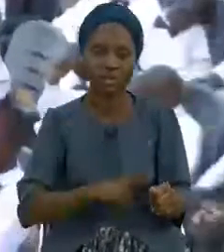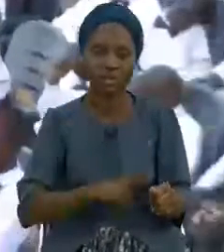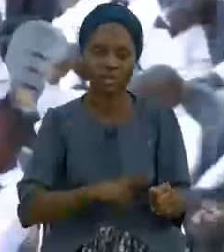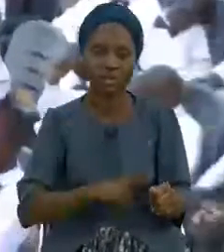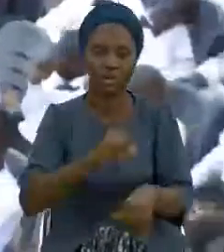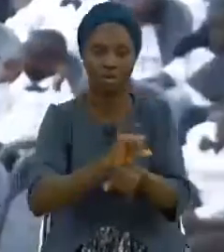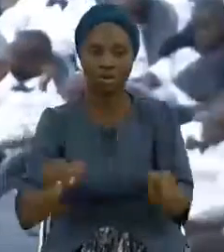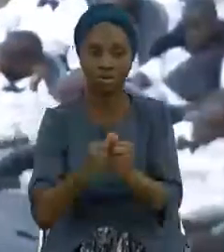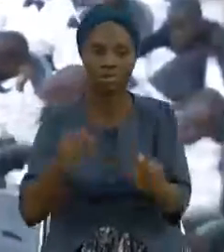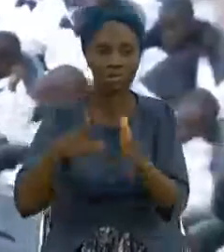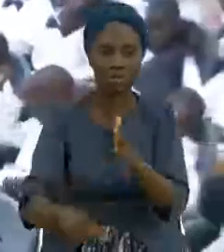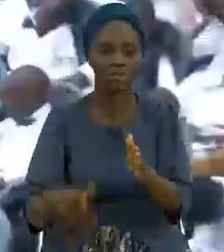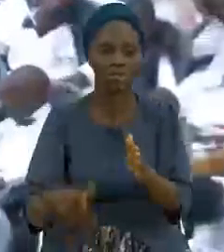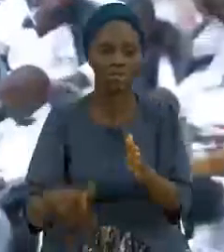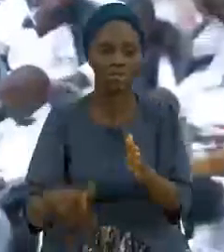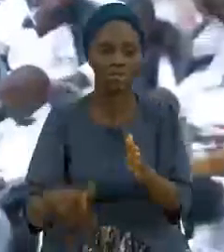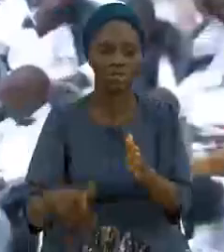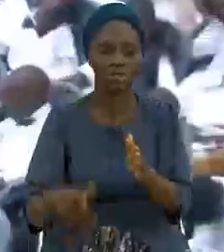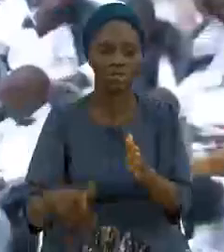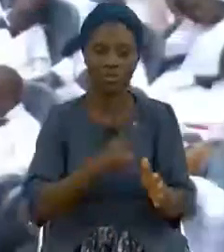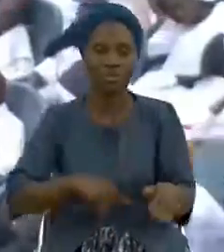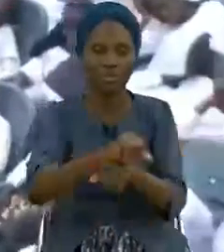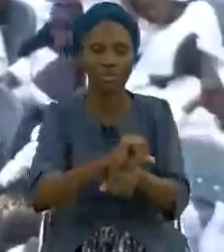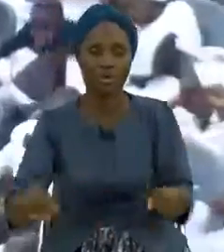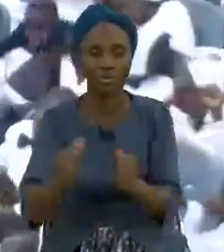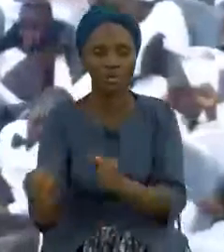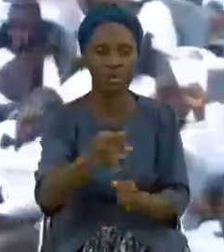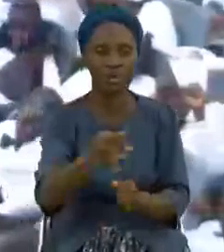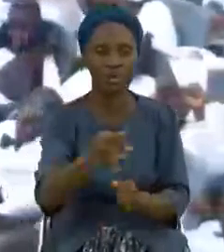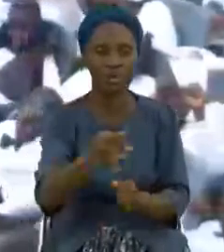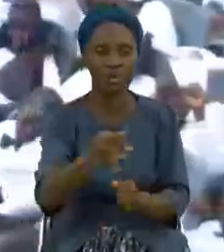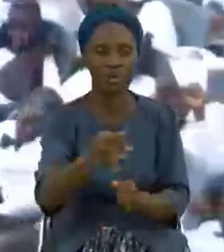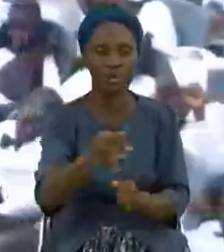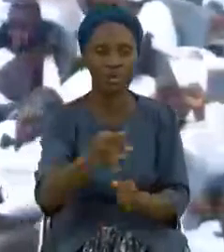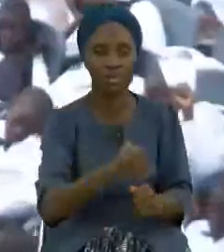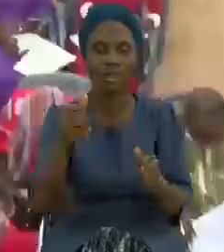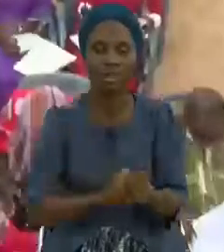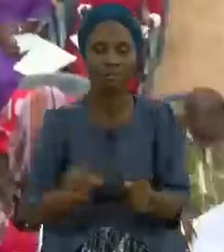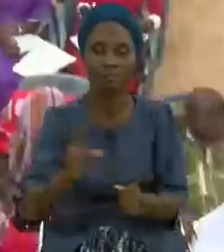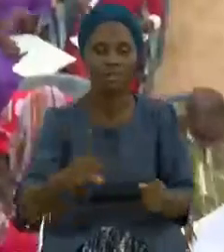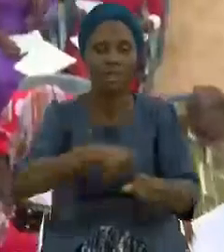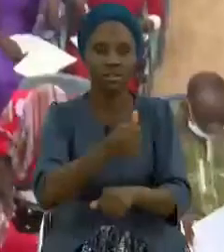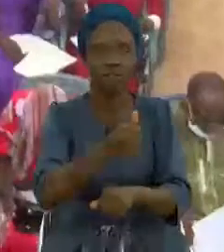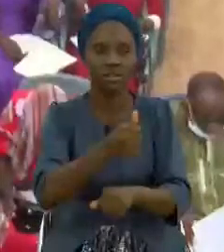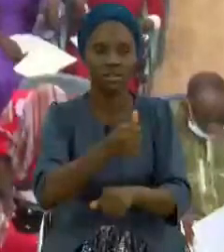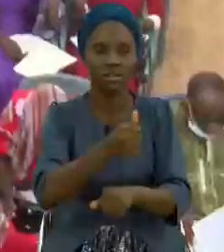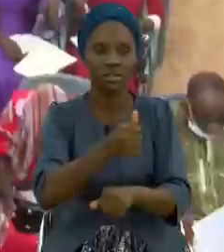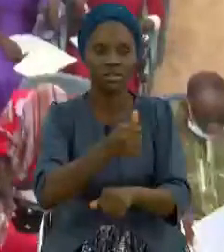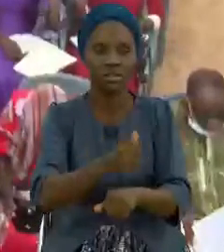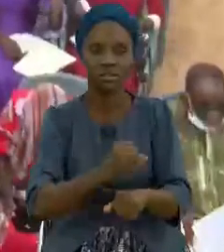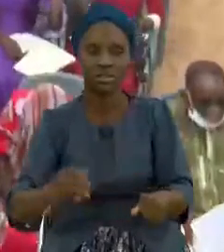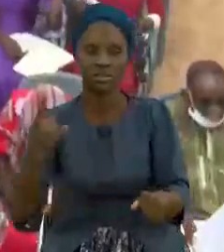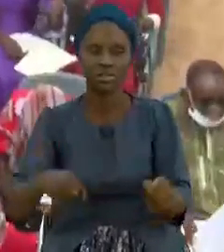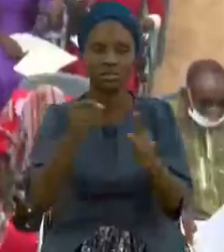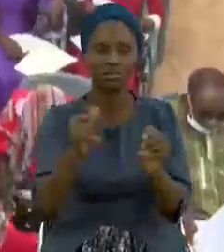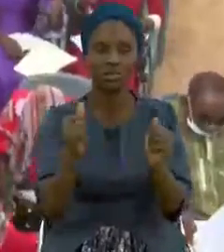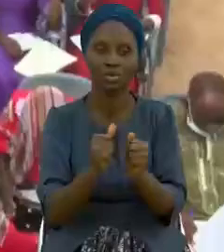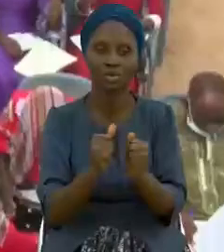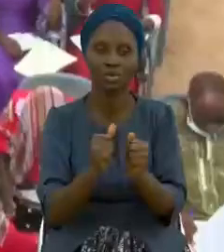everywhere, confirming the word with signs following.